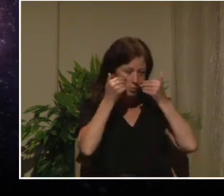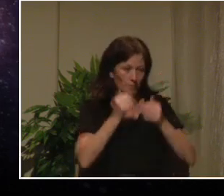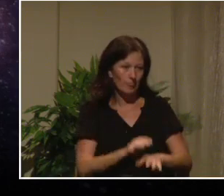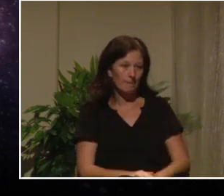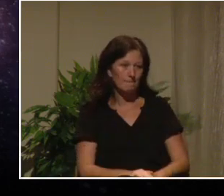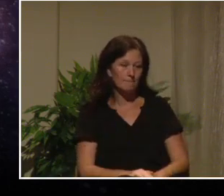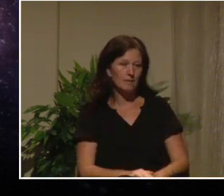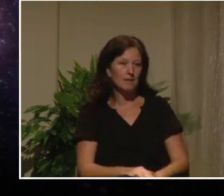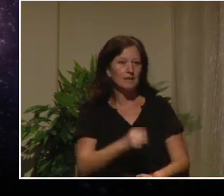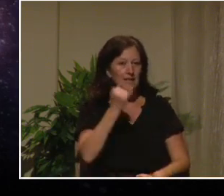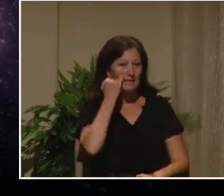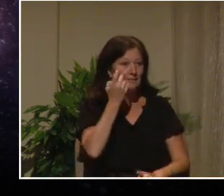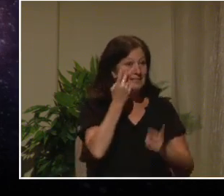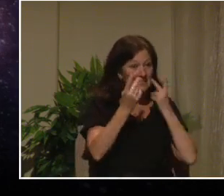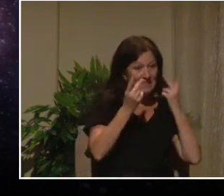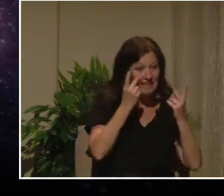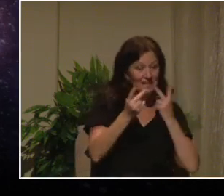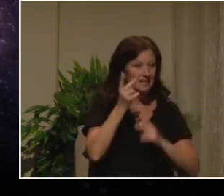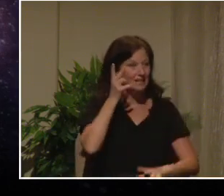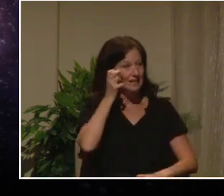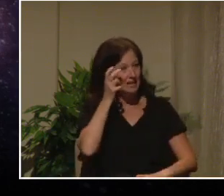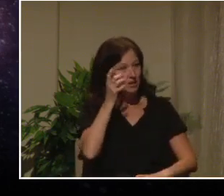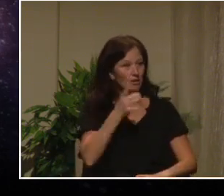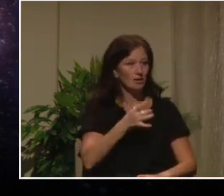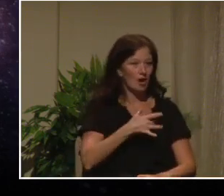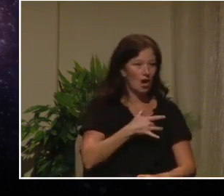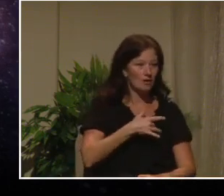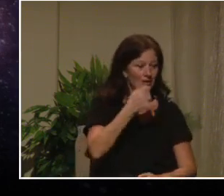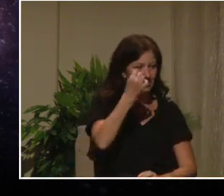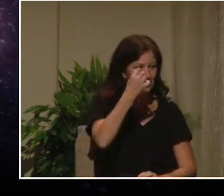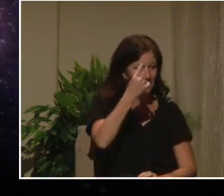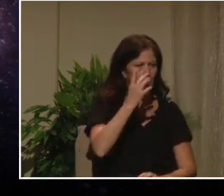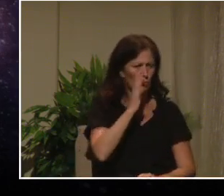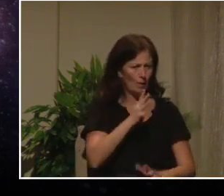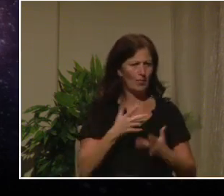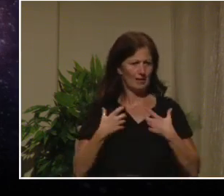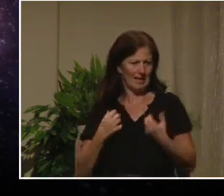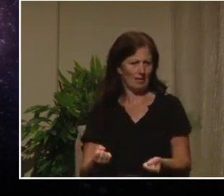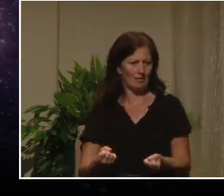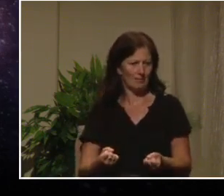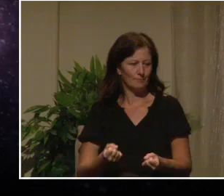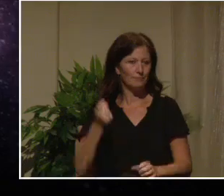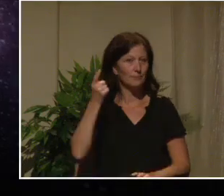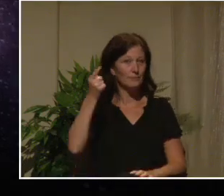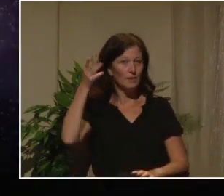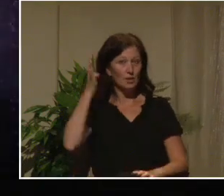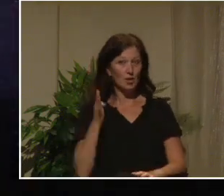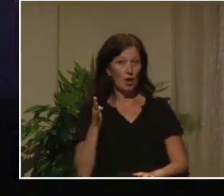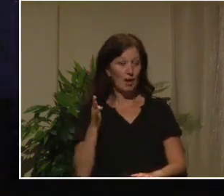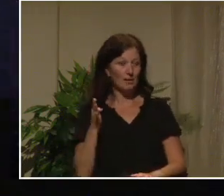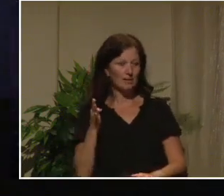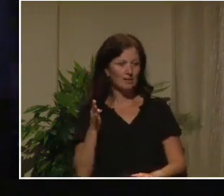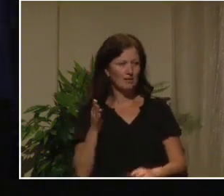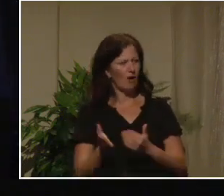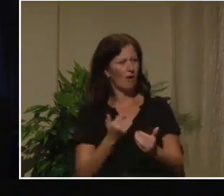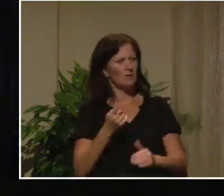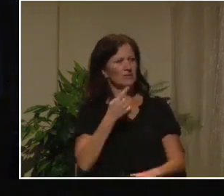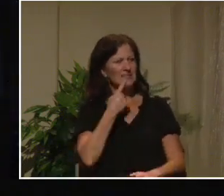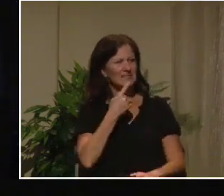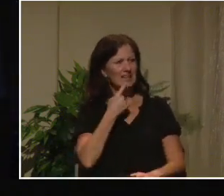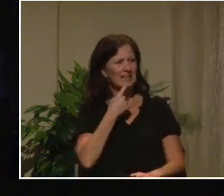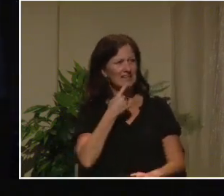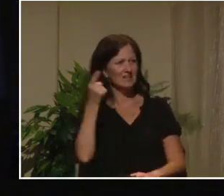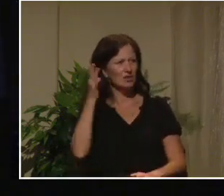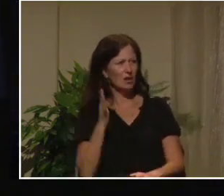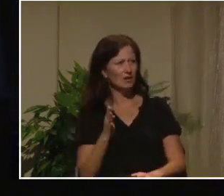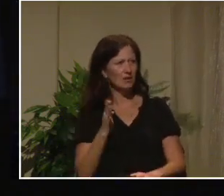their ears, understand with their hearts, and turn and be healed.'" And it almost sounds like God is saying, "I just want you to go out there and you just make things